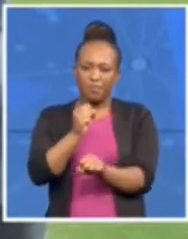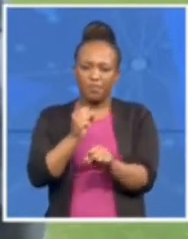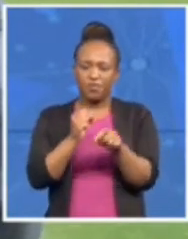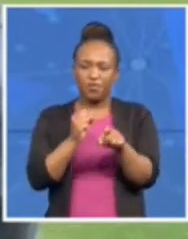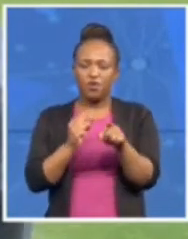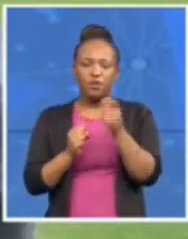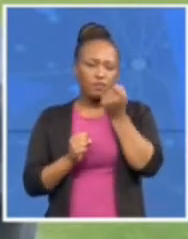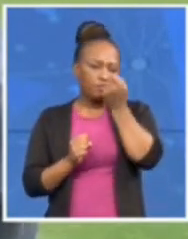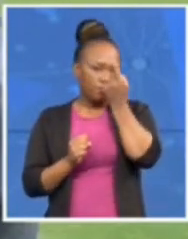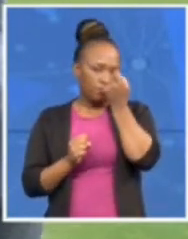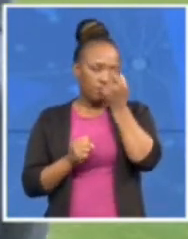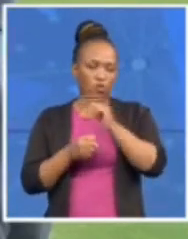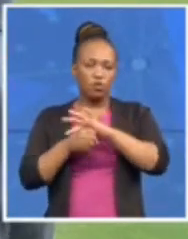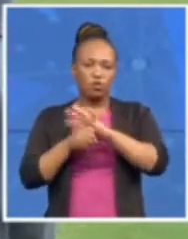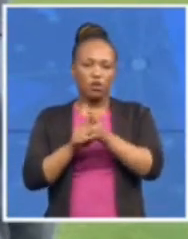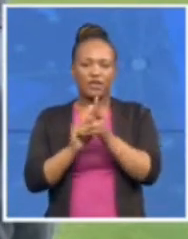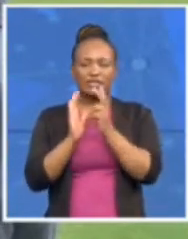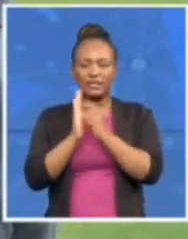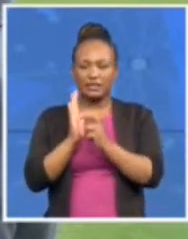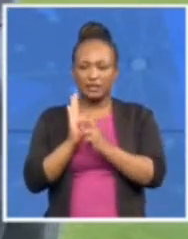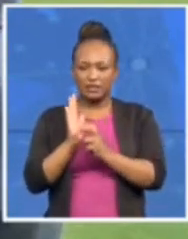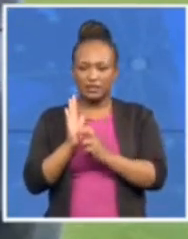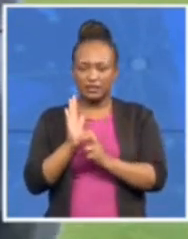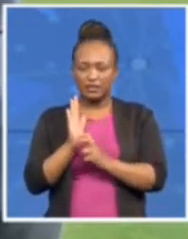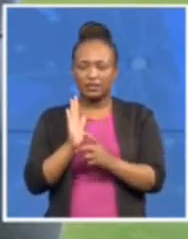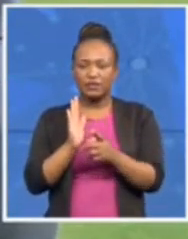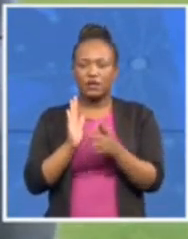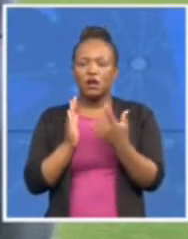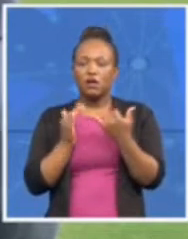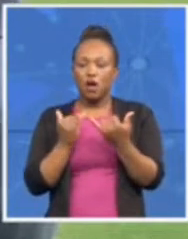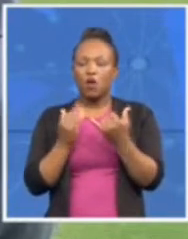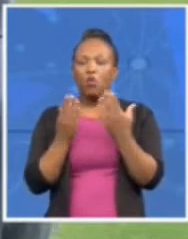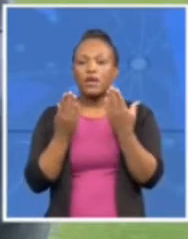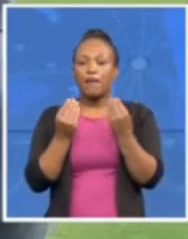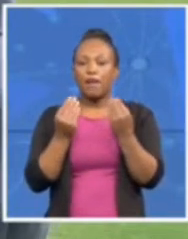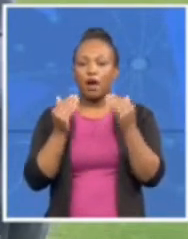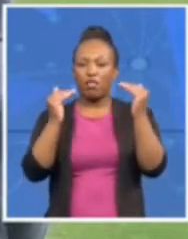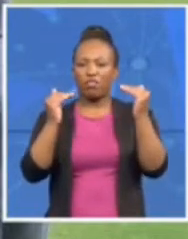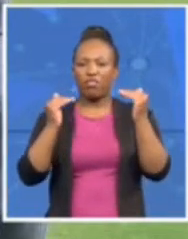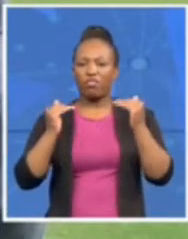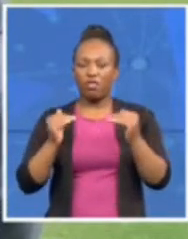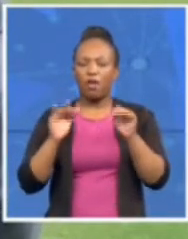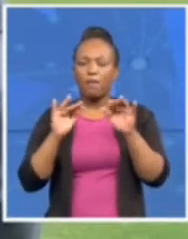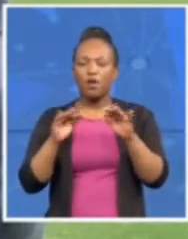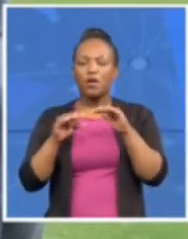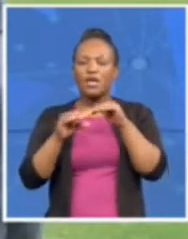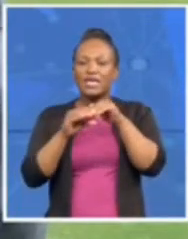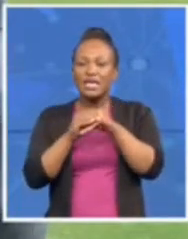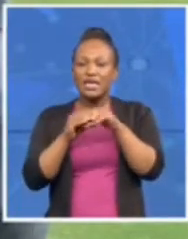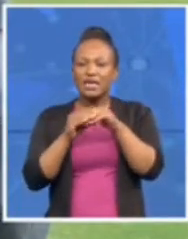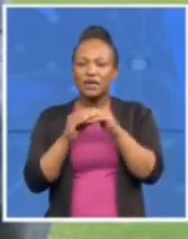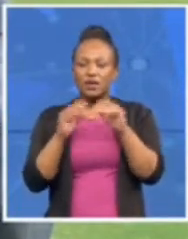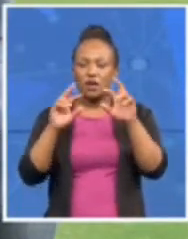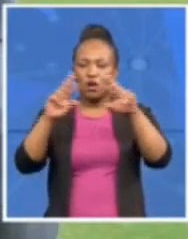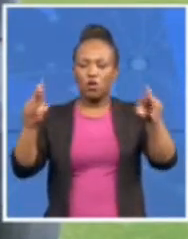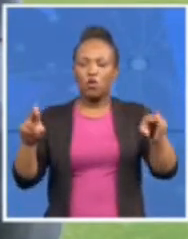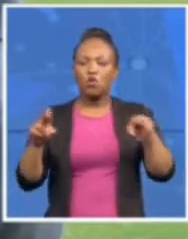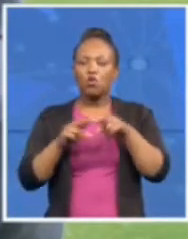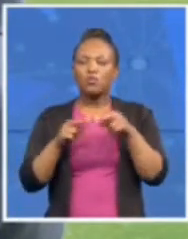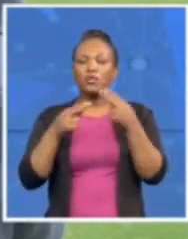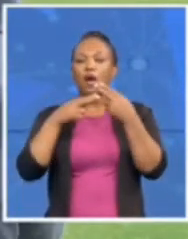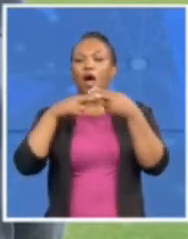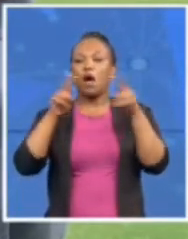know, lessened, and the number of people allowed at outdoor events like this one has been increased. But,